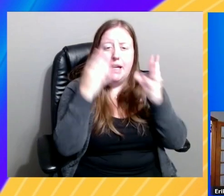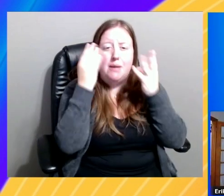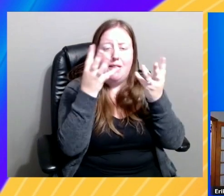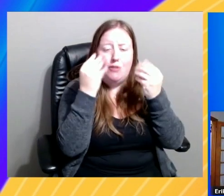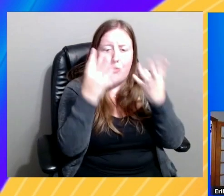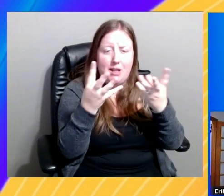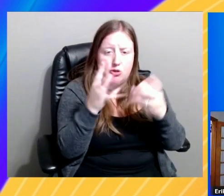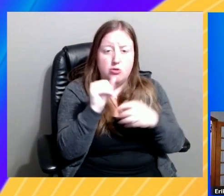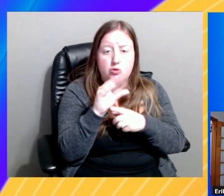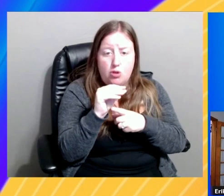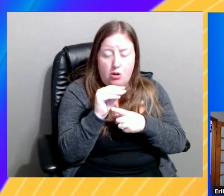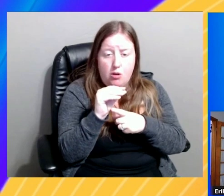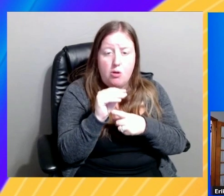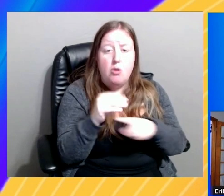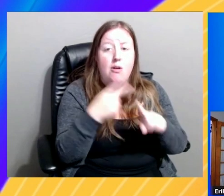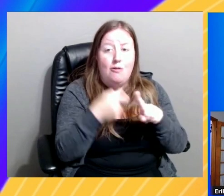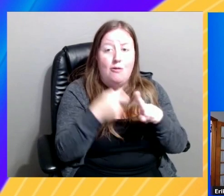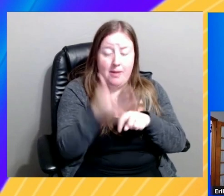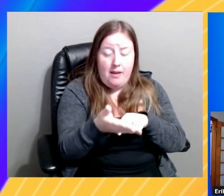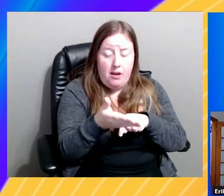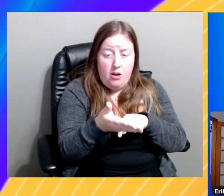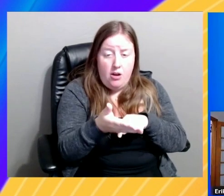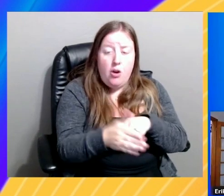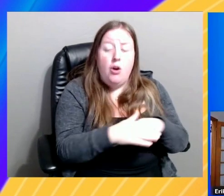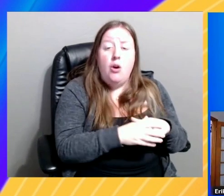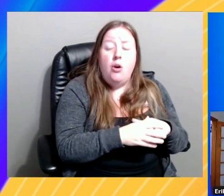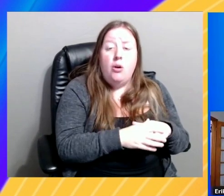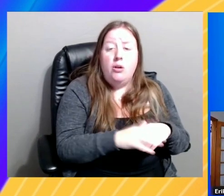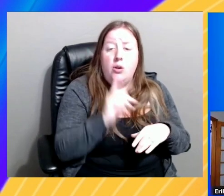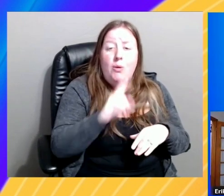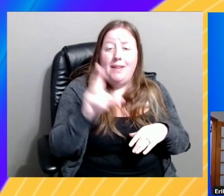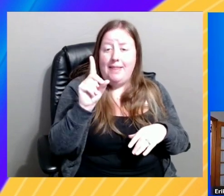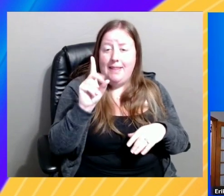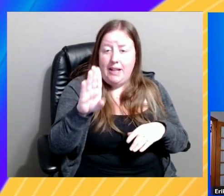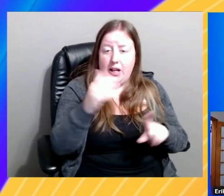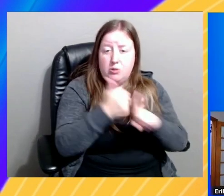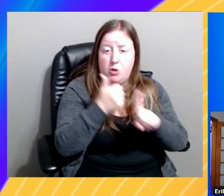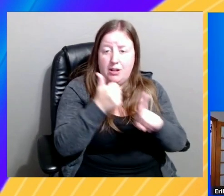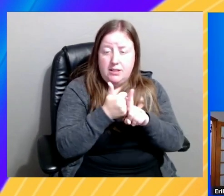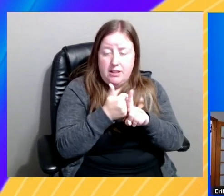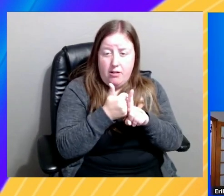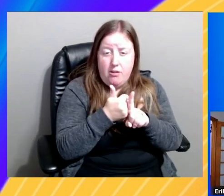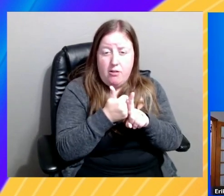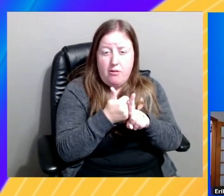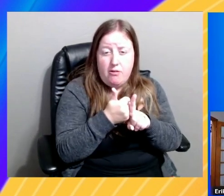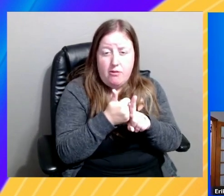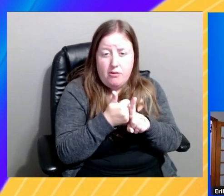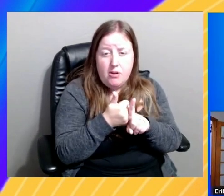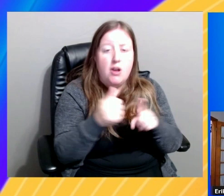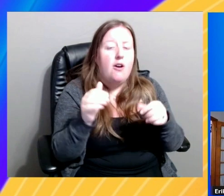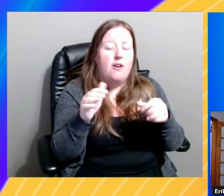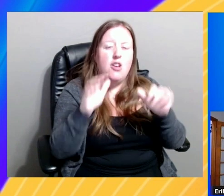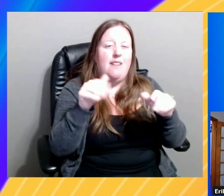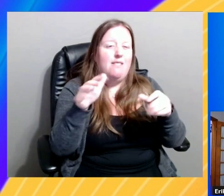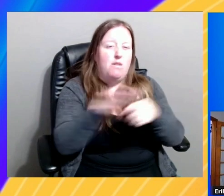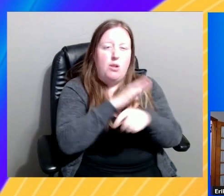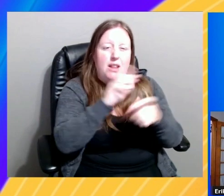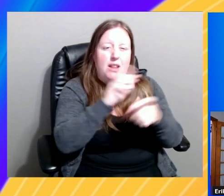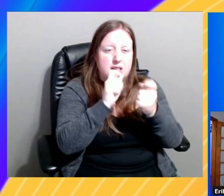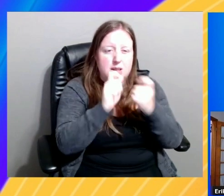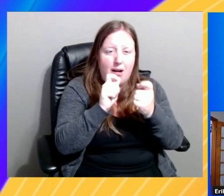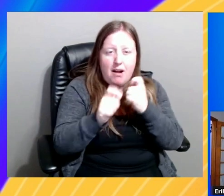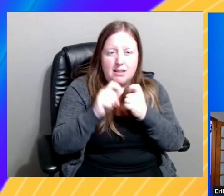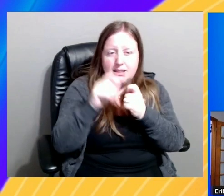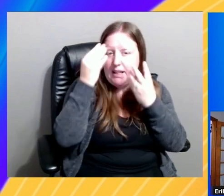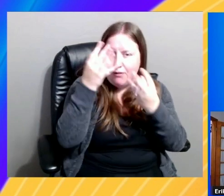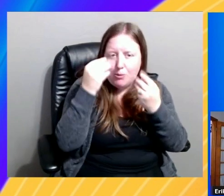So from here, really, the dashboard is going to be fully customizable. The information that you're looking for, you